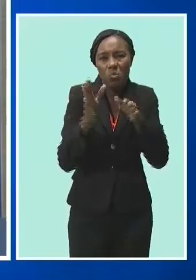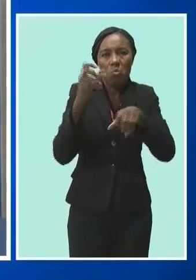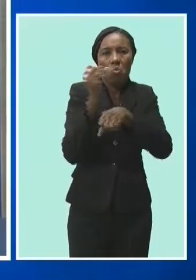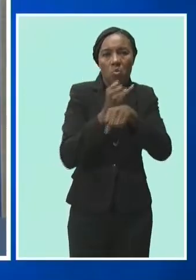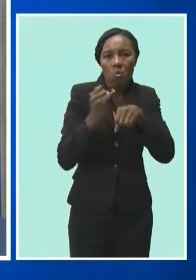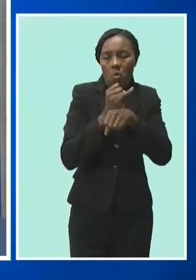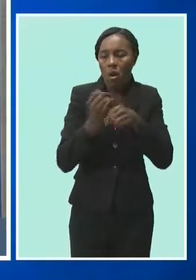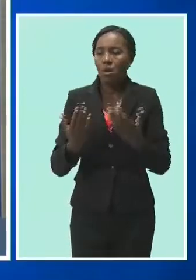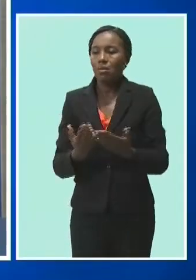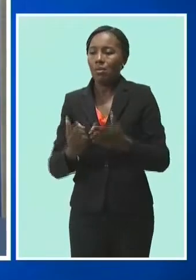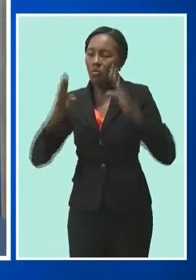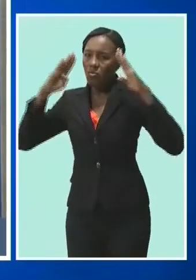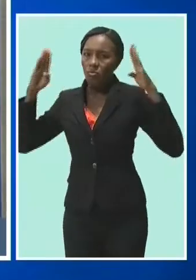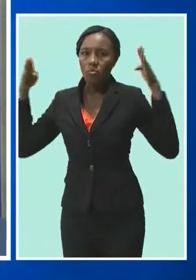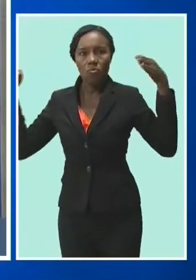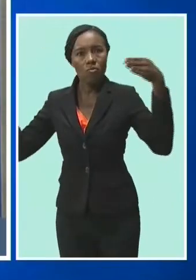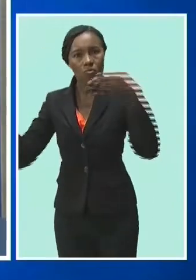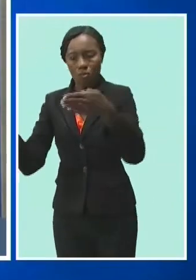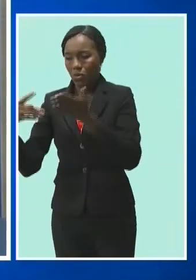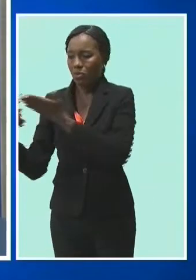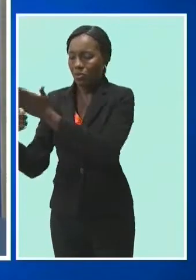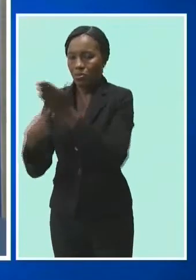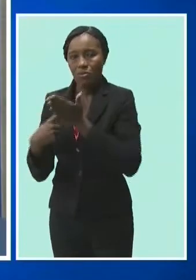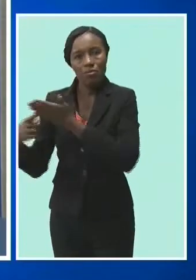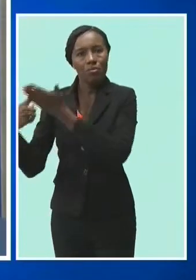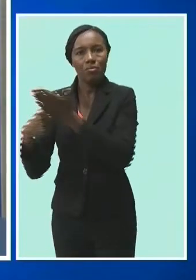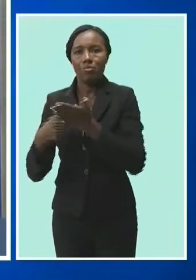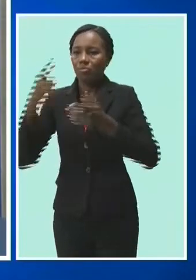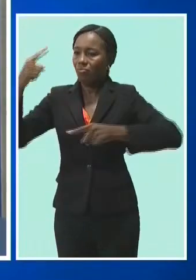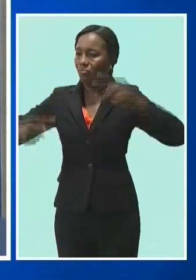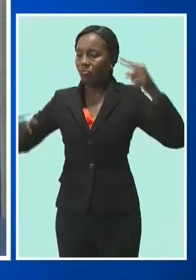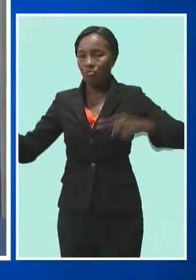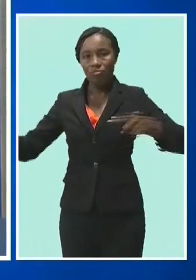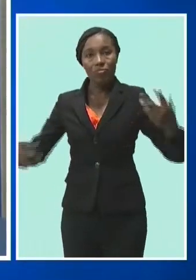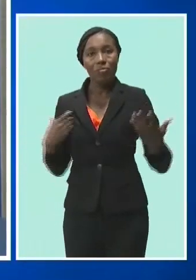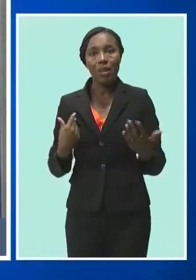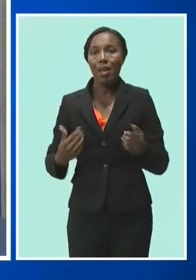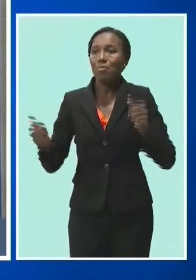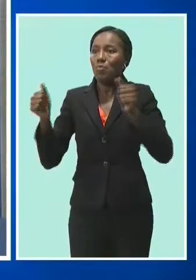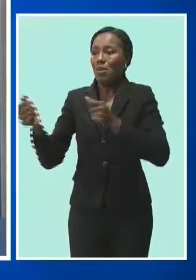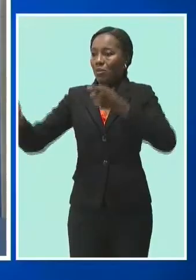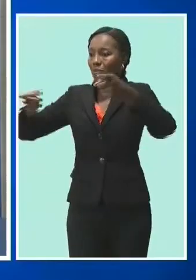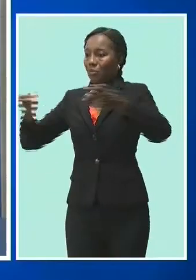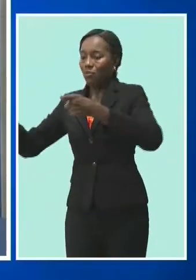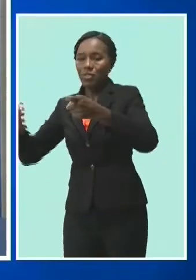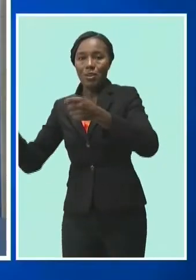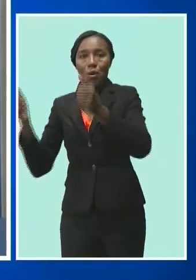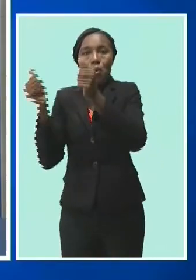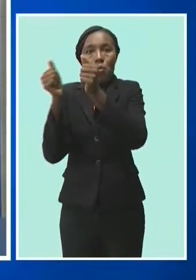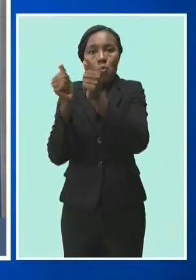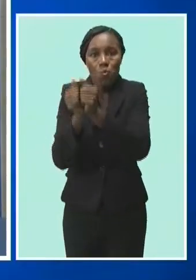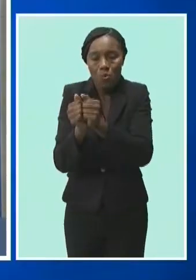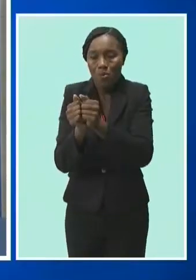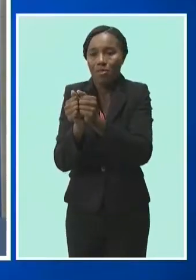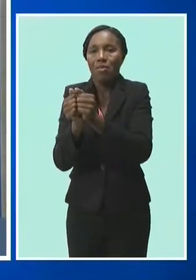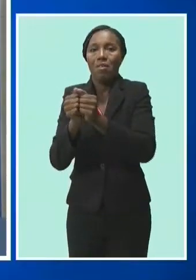the forefront of the discussions that are going to be had. And we are going to be co-chairing this conference for the next 4 years. That's